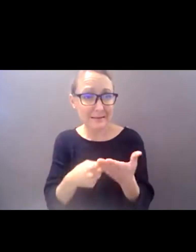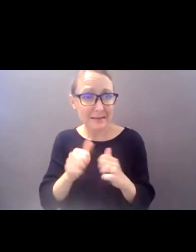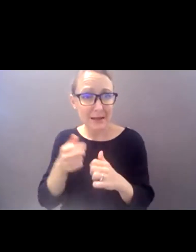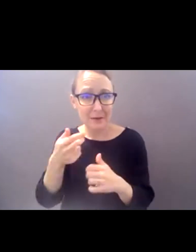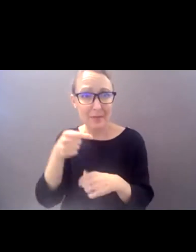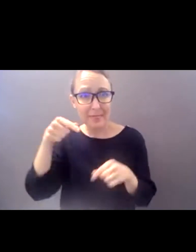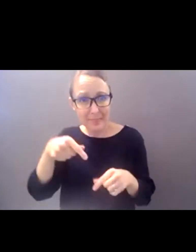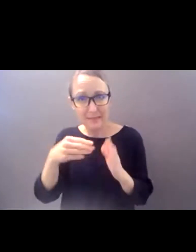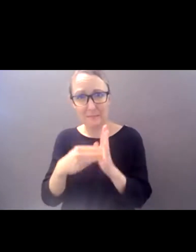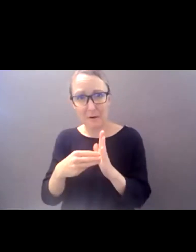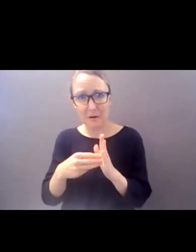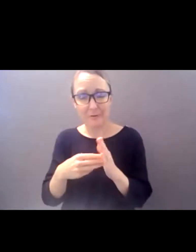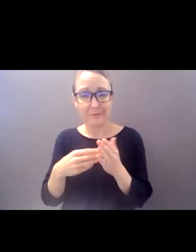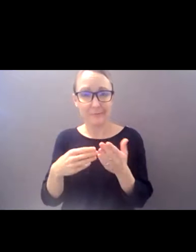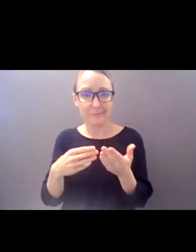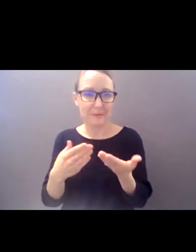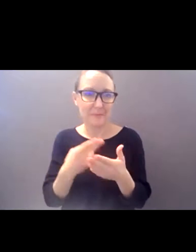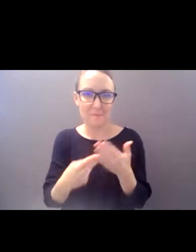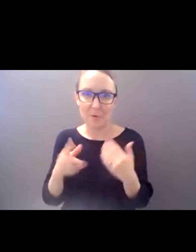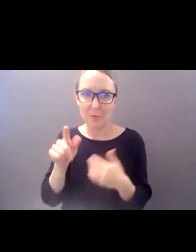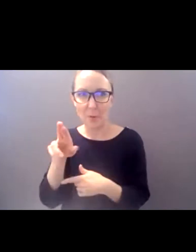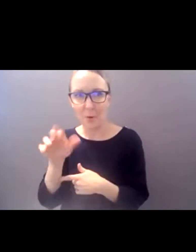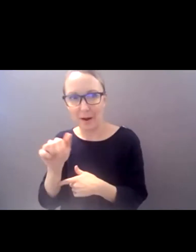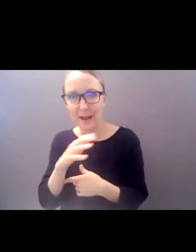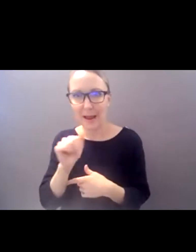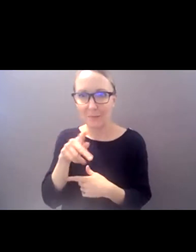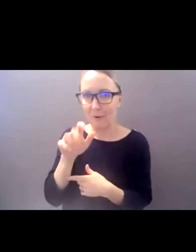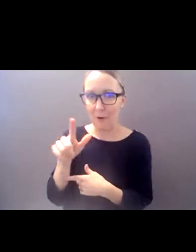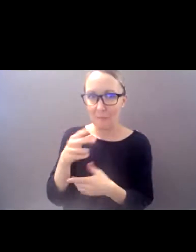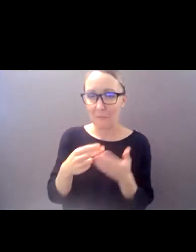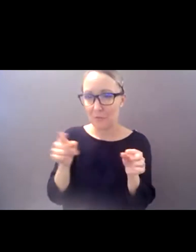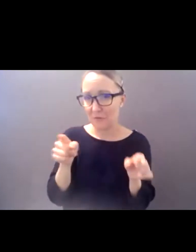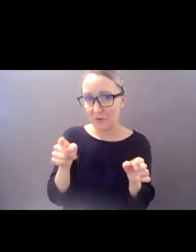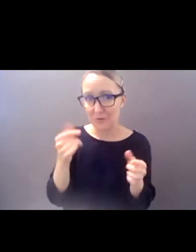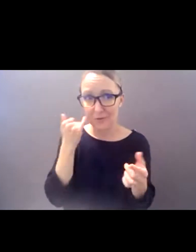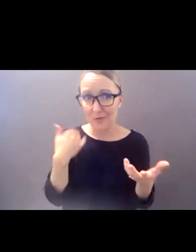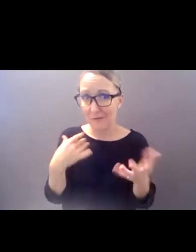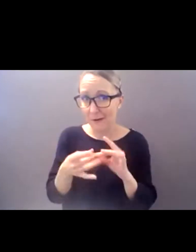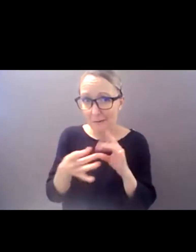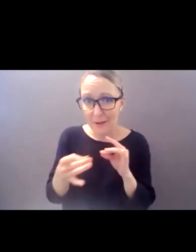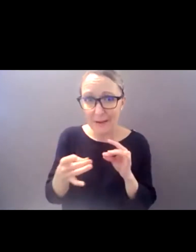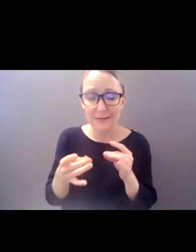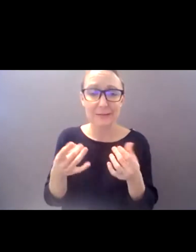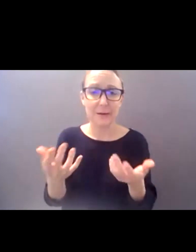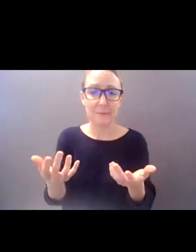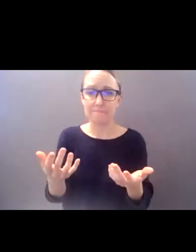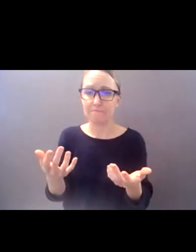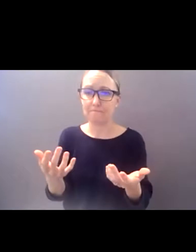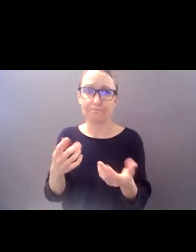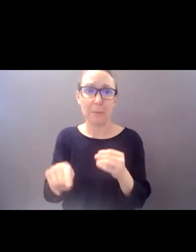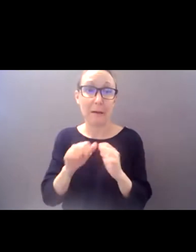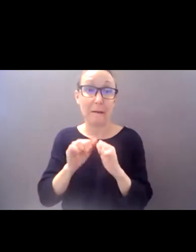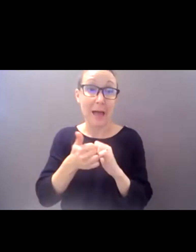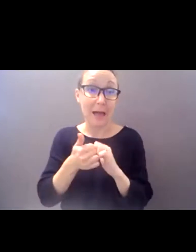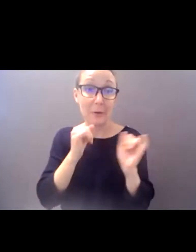model, maybe both Laura and Paul, if you guys have any comments about how individuals